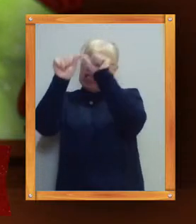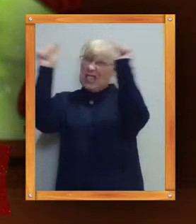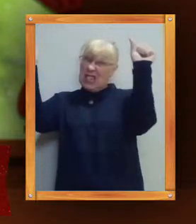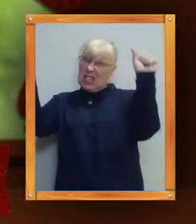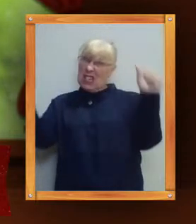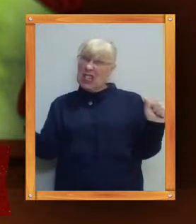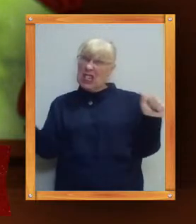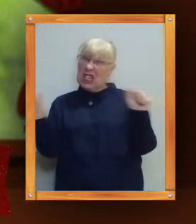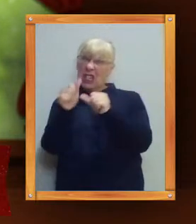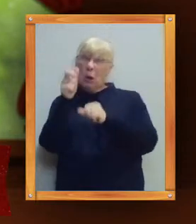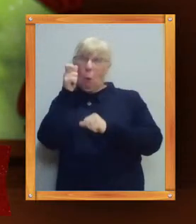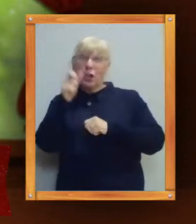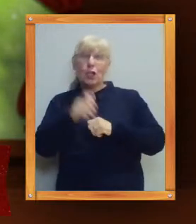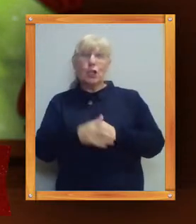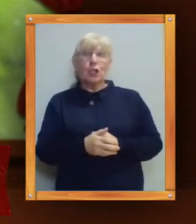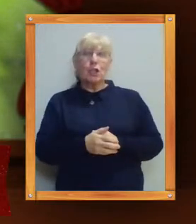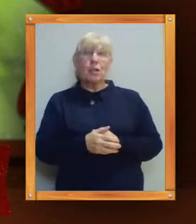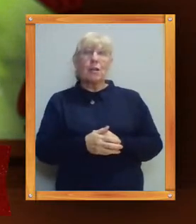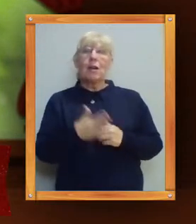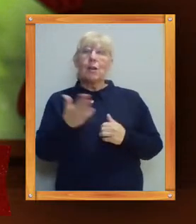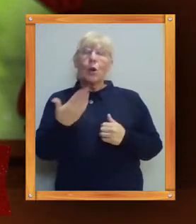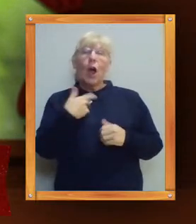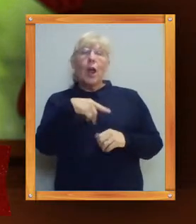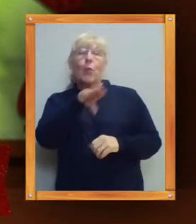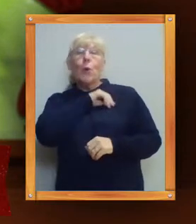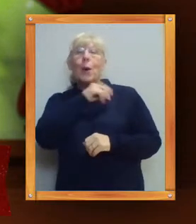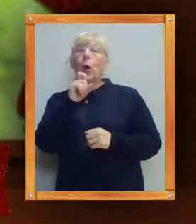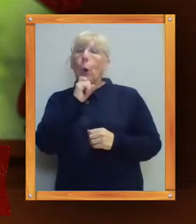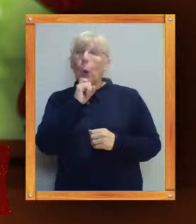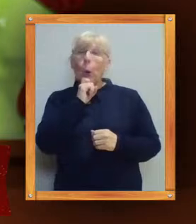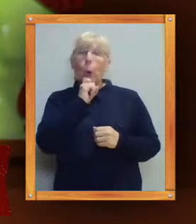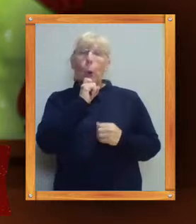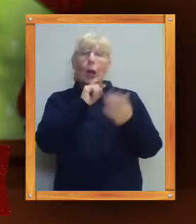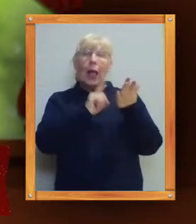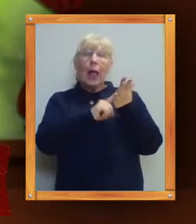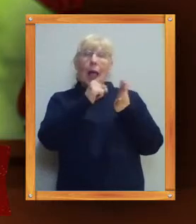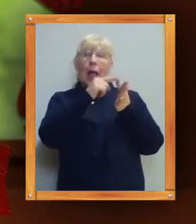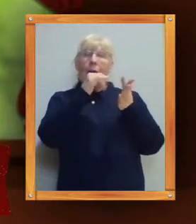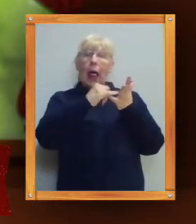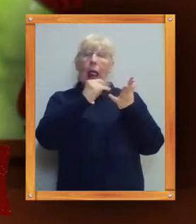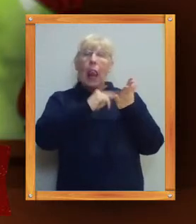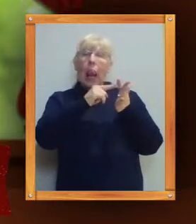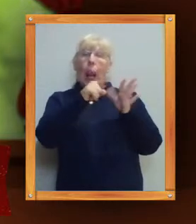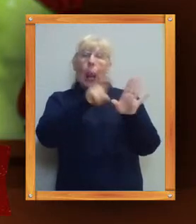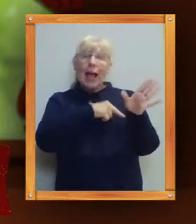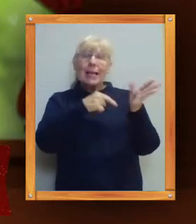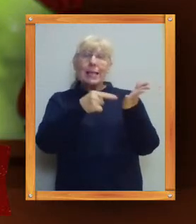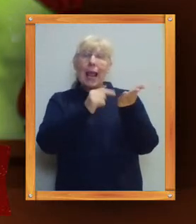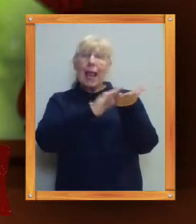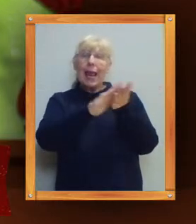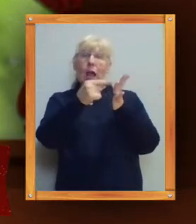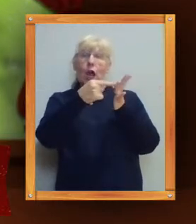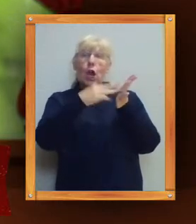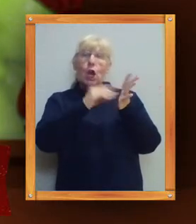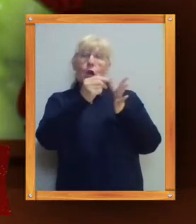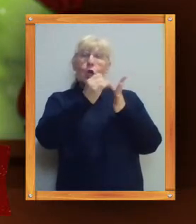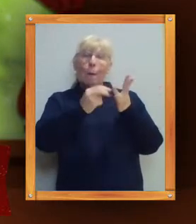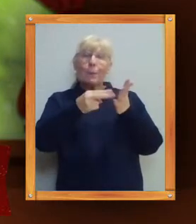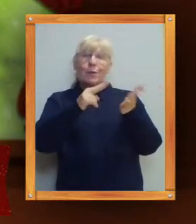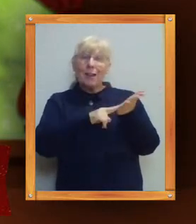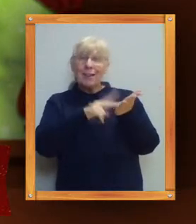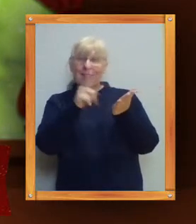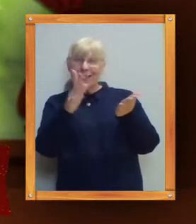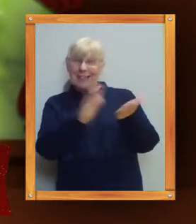Leslie Thompson. Yeah, happy Christmas to yourself, Leslie. Thank you so much for shouting in tonight. And a shout out for Archie, age